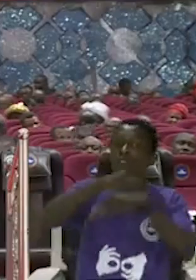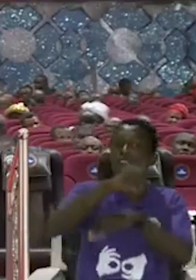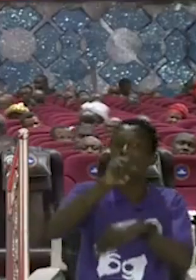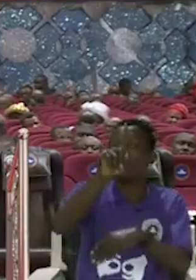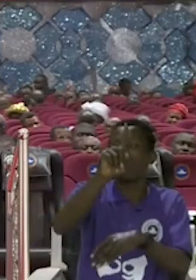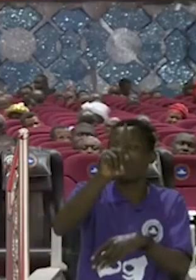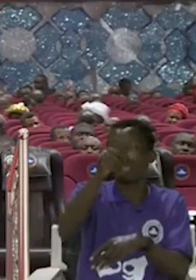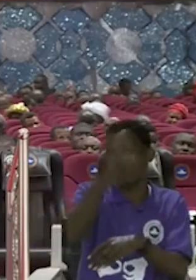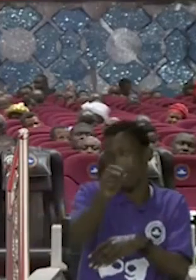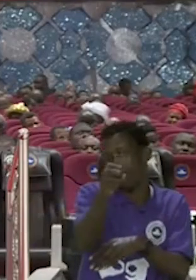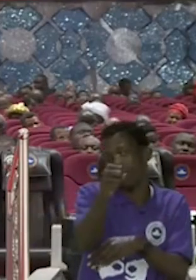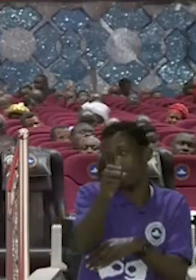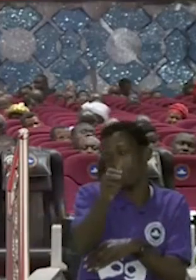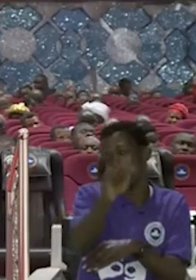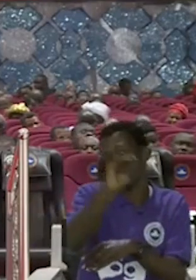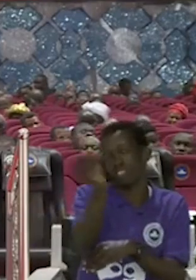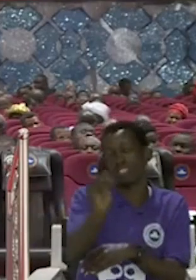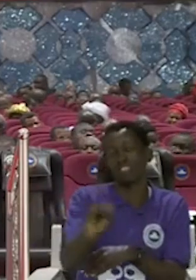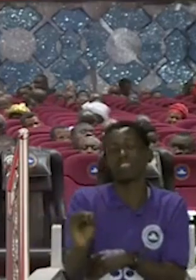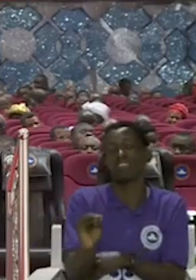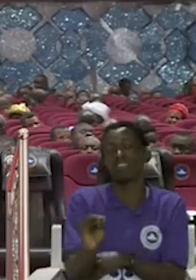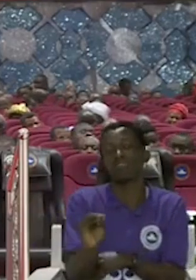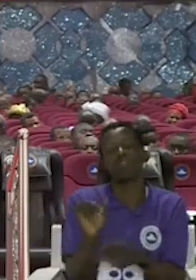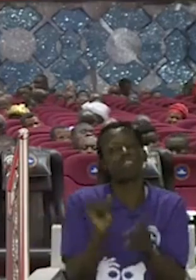That's what I said.